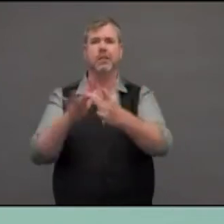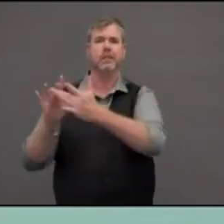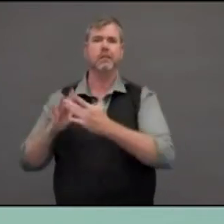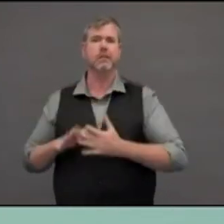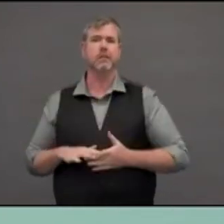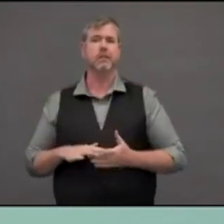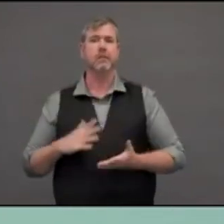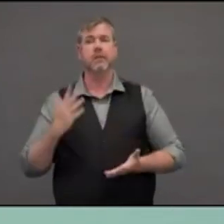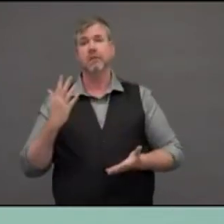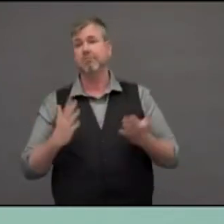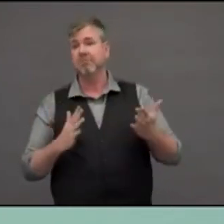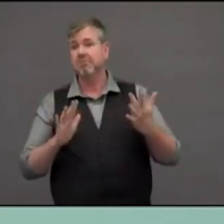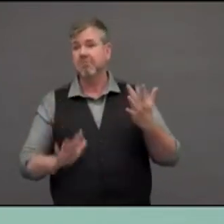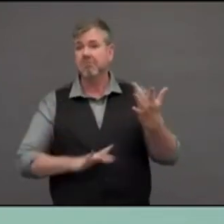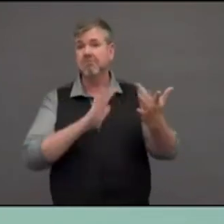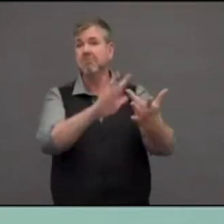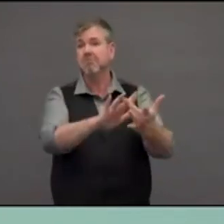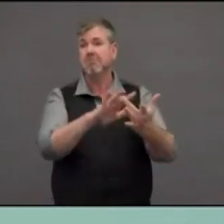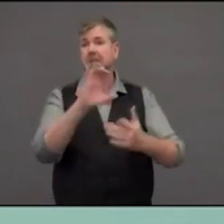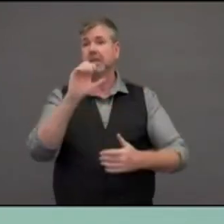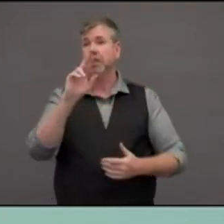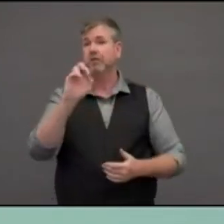center, and